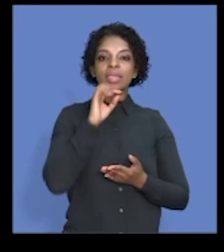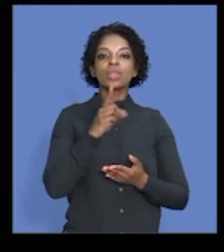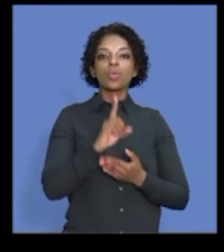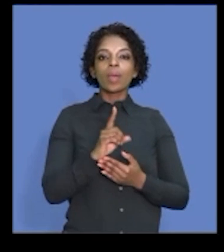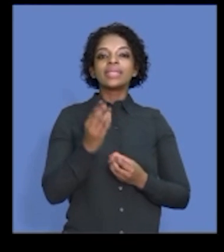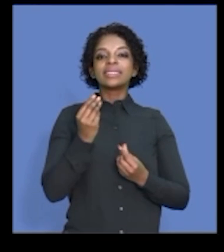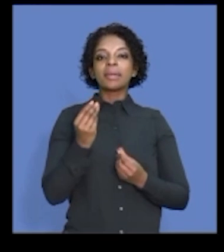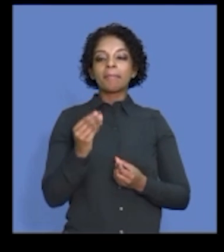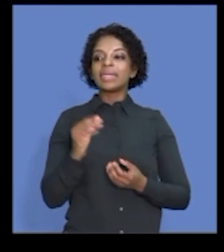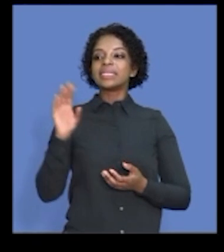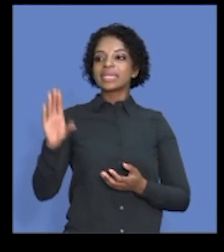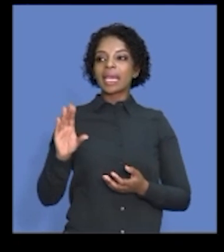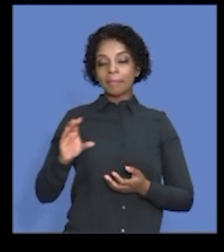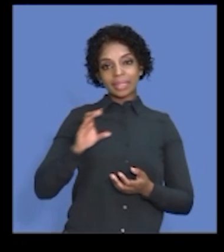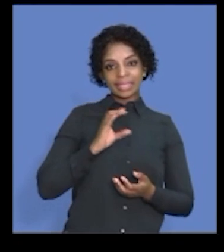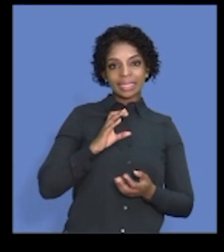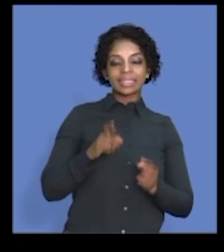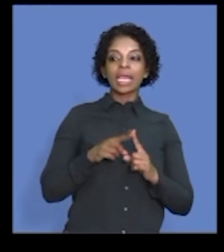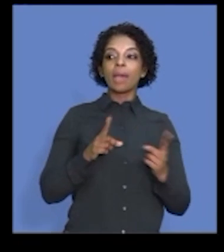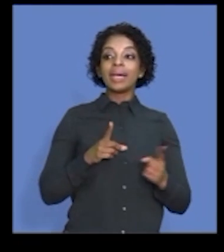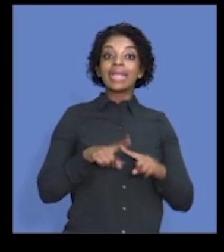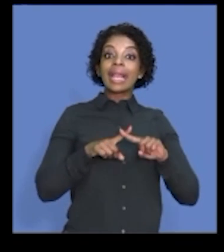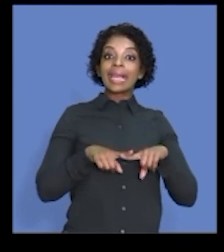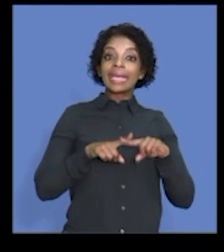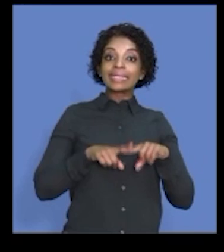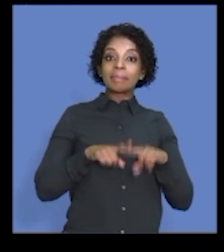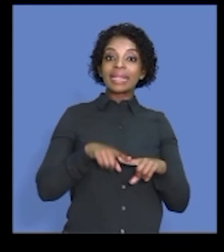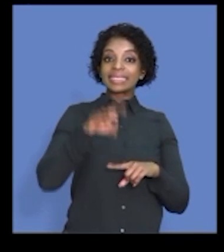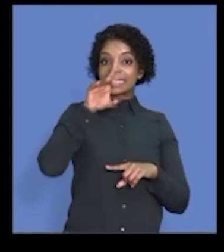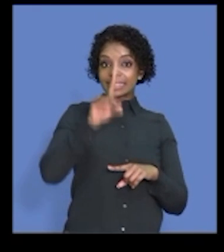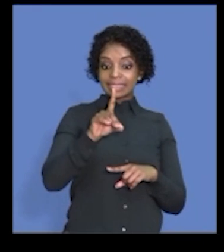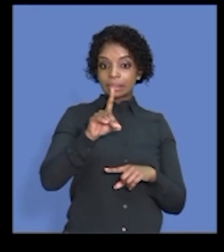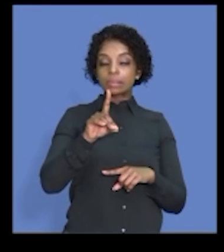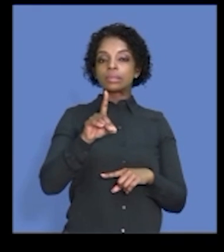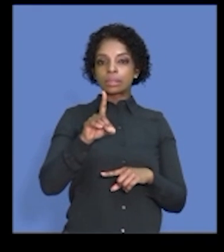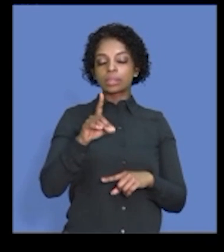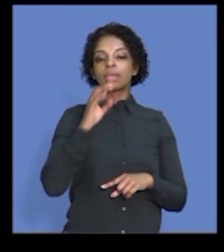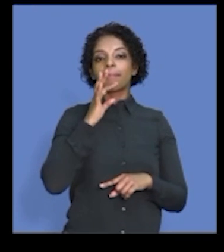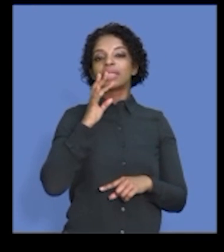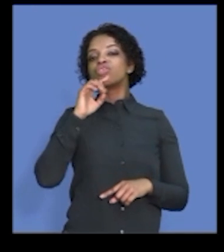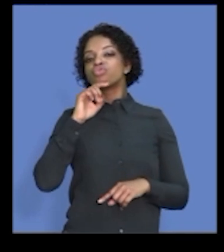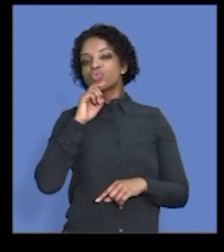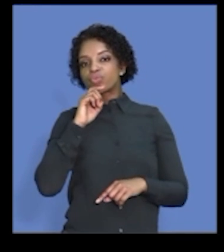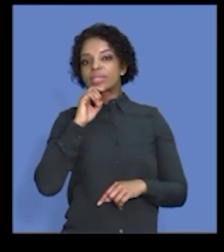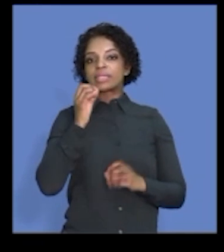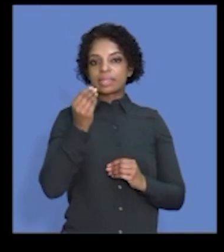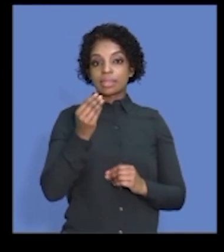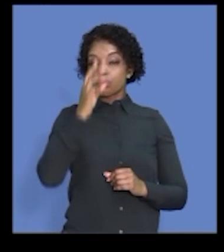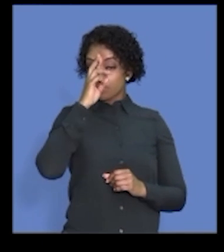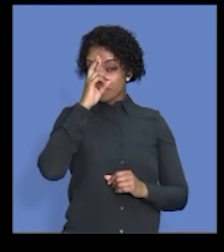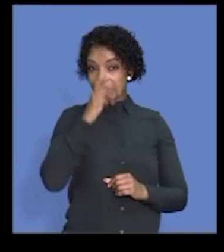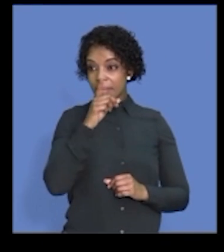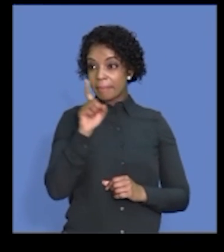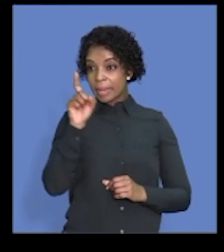cash. That means cash is coming in. And when a liability decreases in value, we are utilizing cash. Remember these